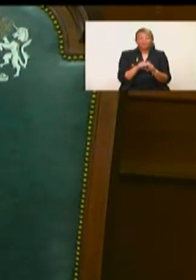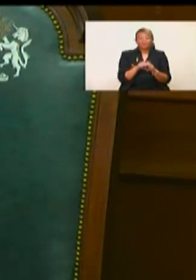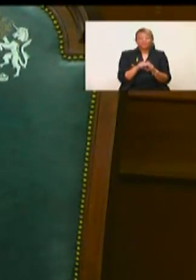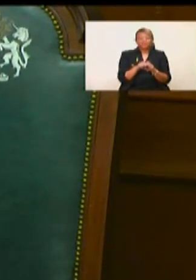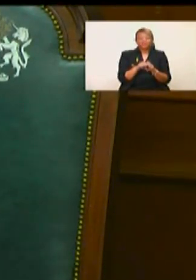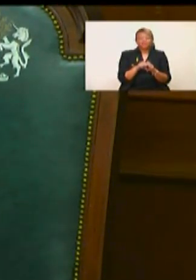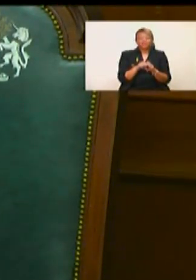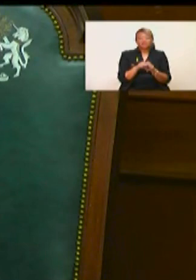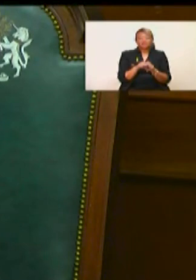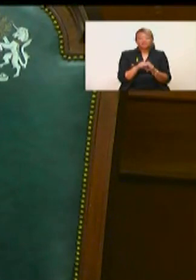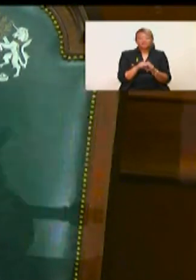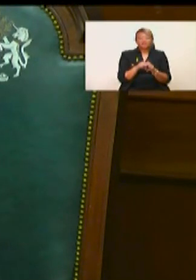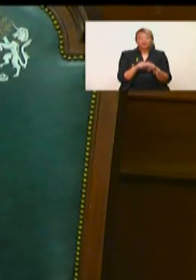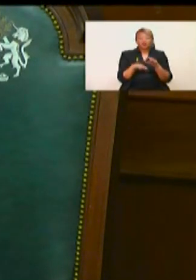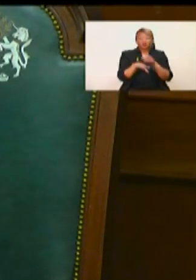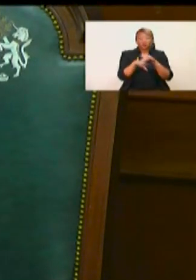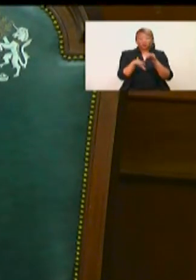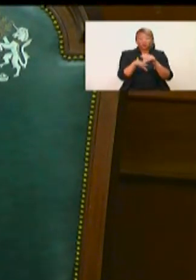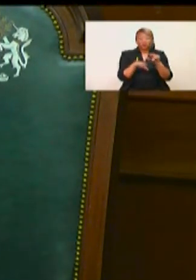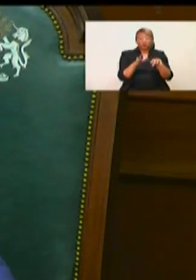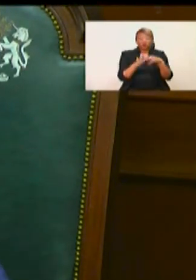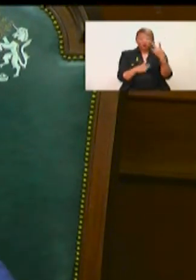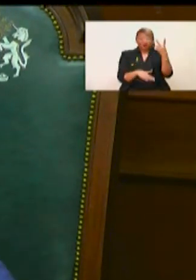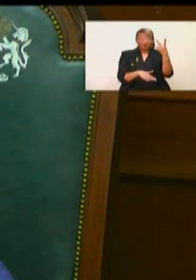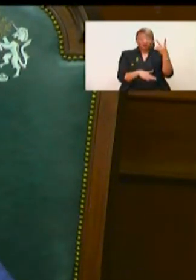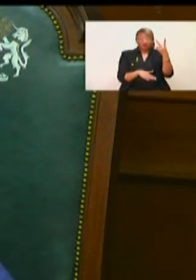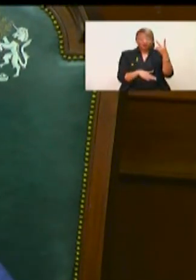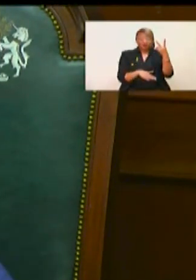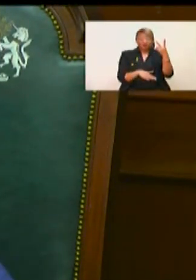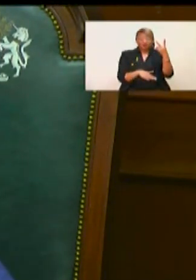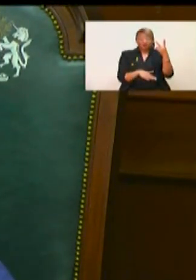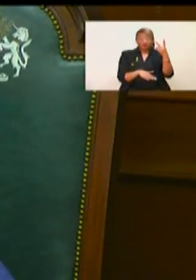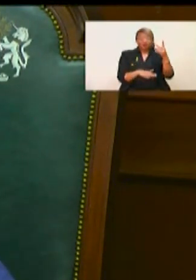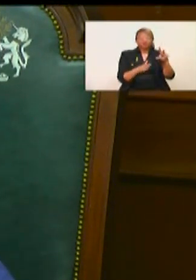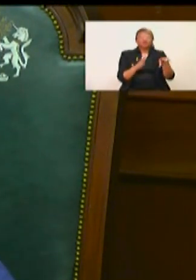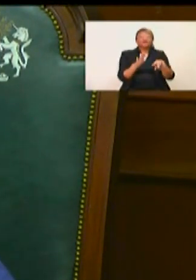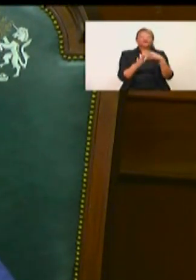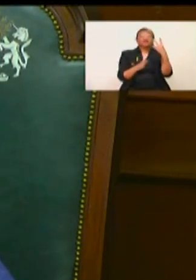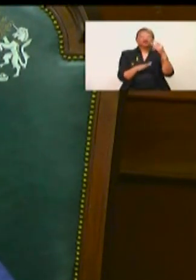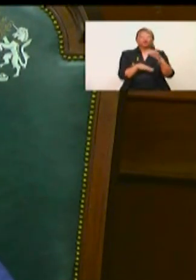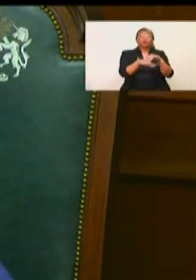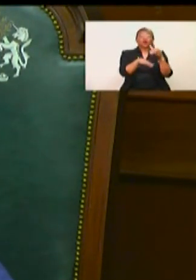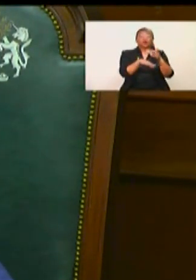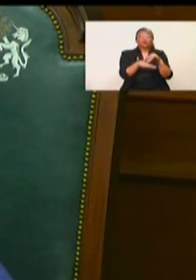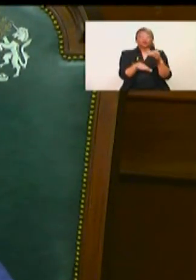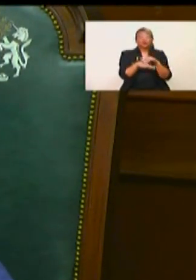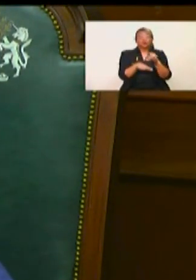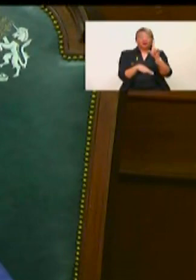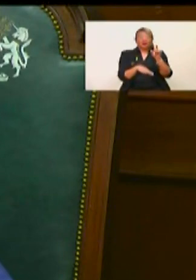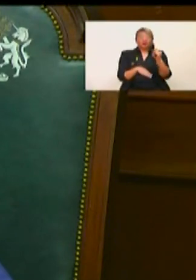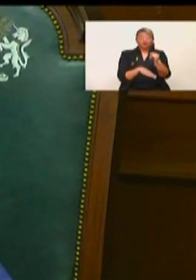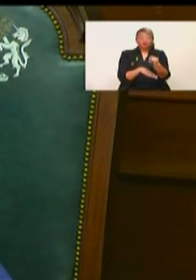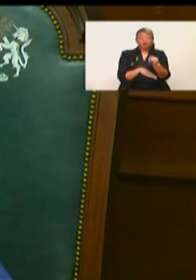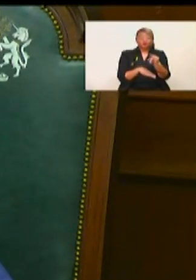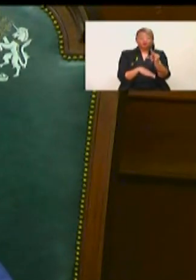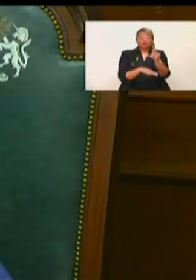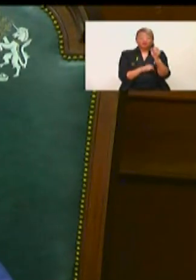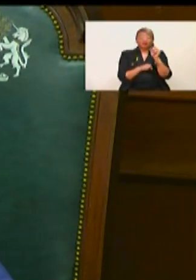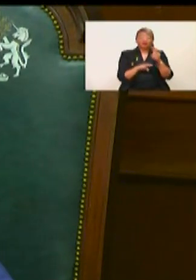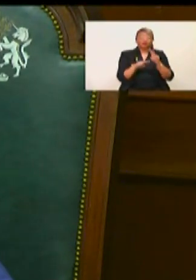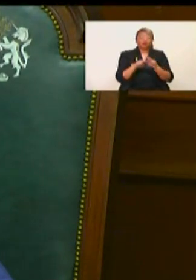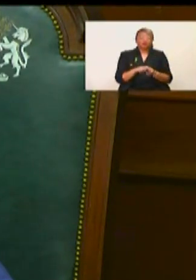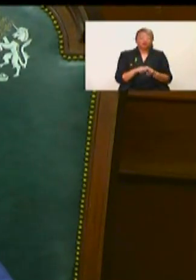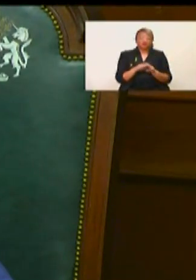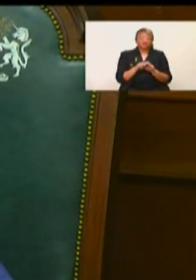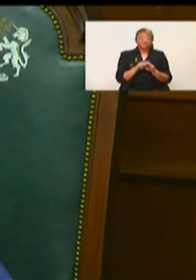Honorable member, I am going to warn you twice. This is going to be your second warning. I would ask you to take